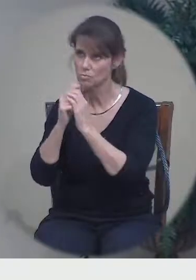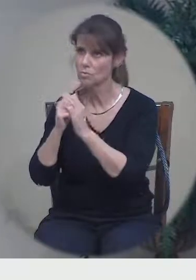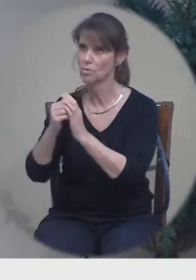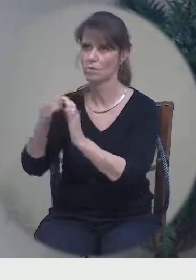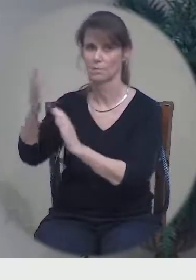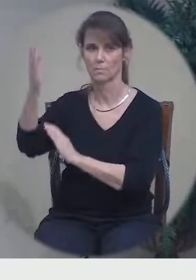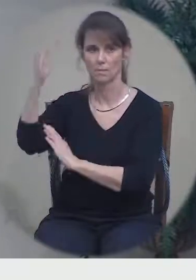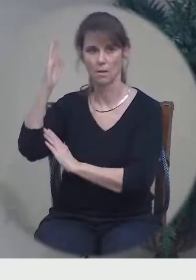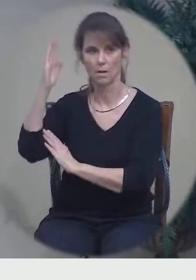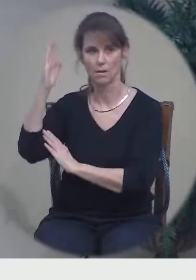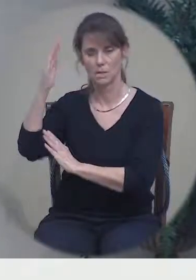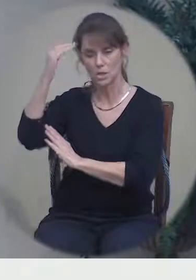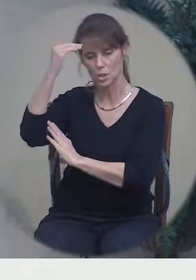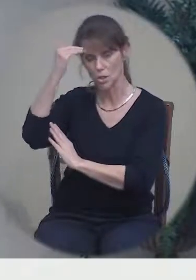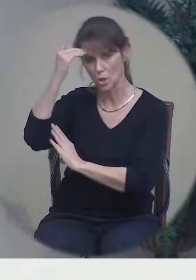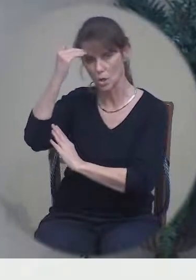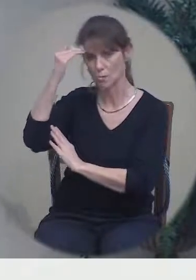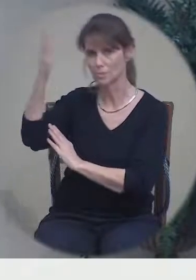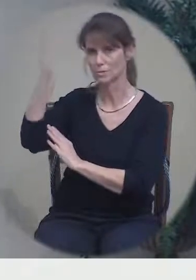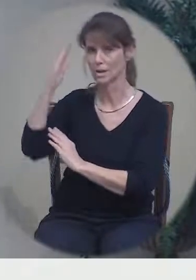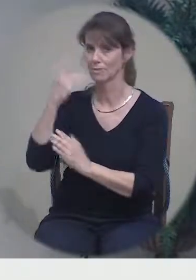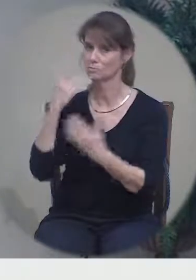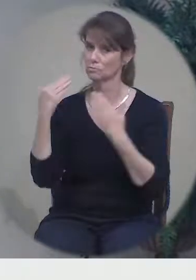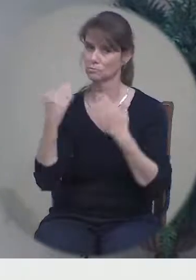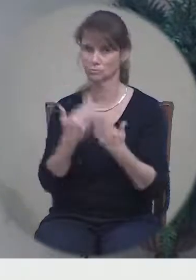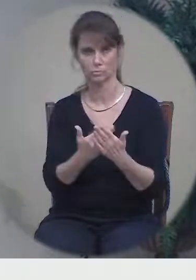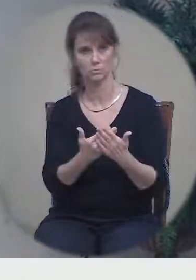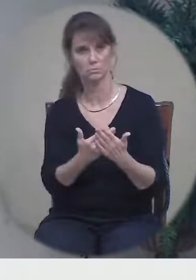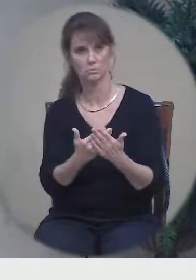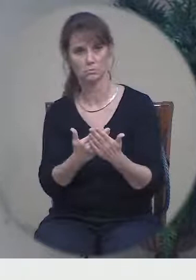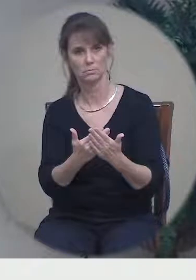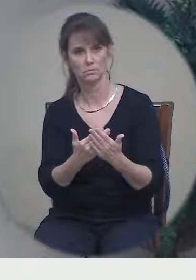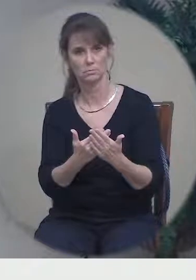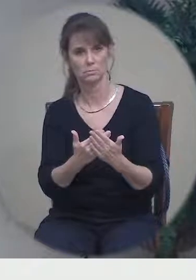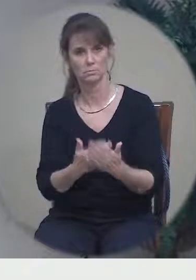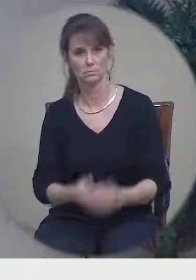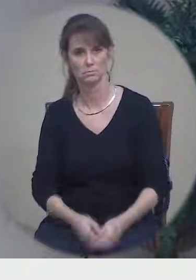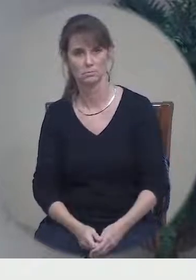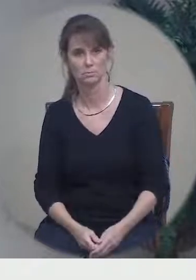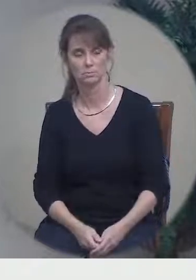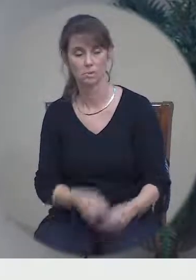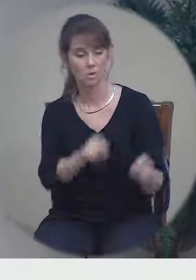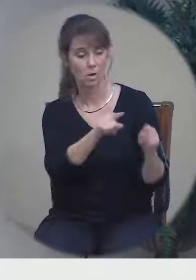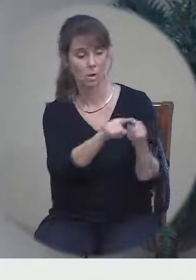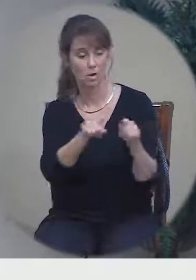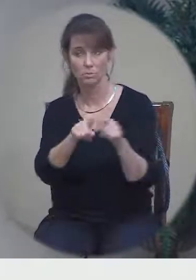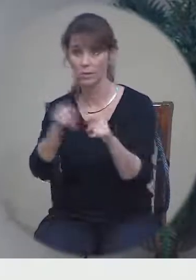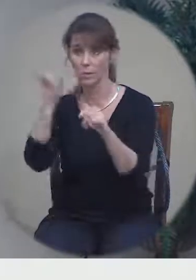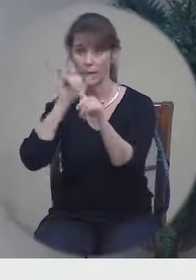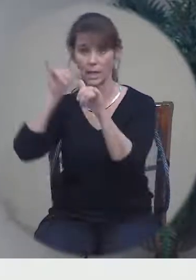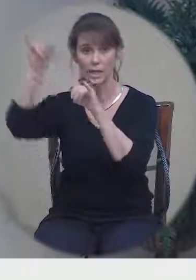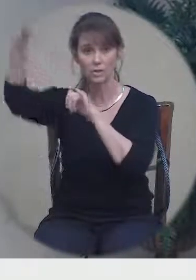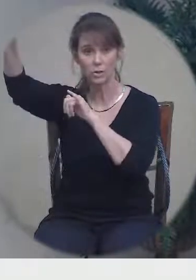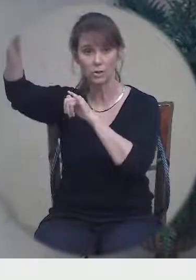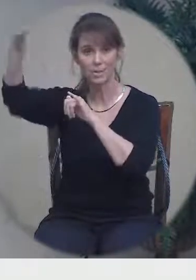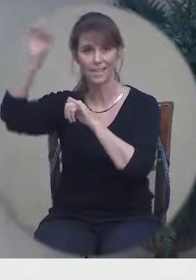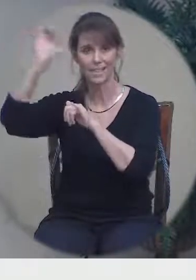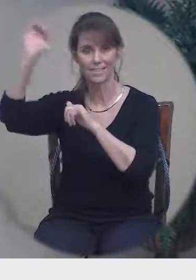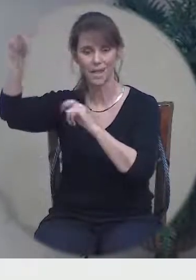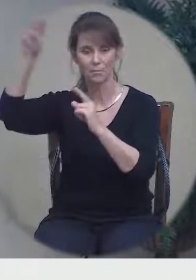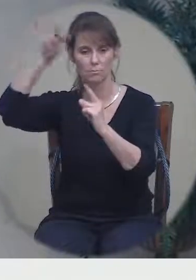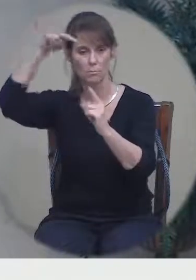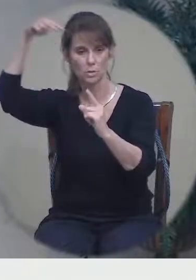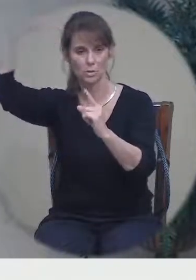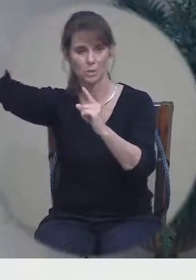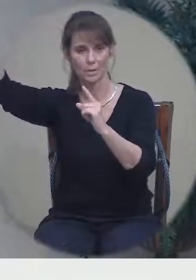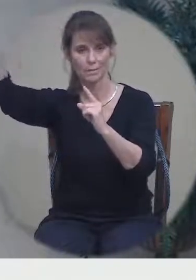knowledge of the goodness of God. And then I couple that with eternity. His perspective has changed.